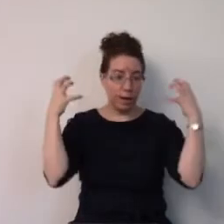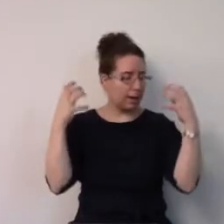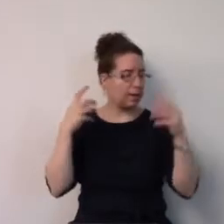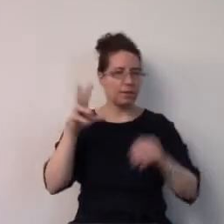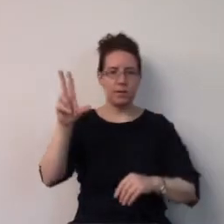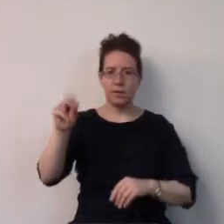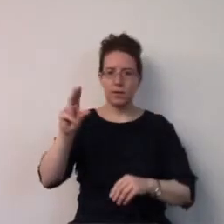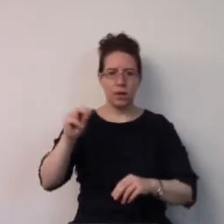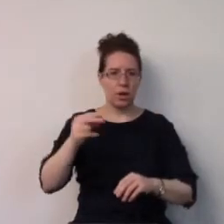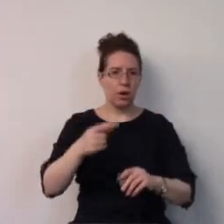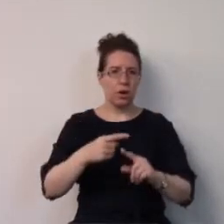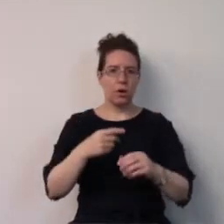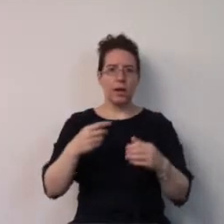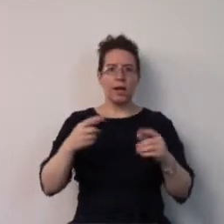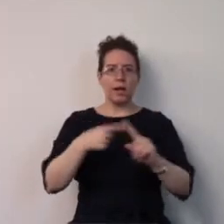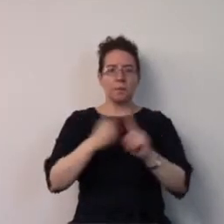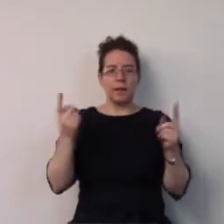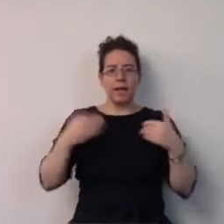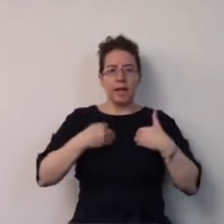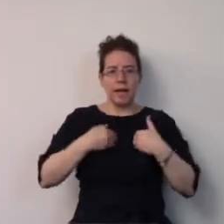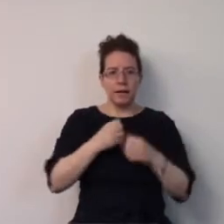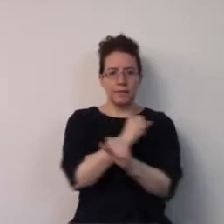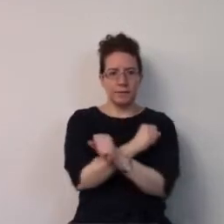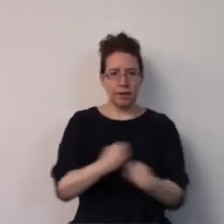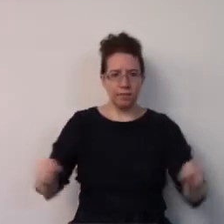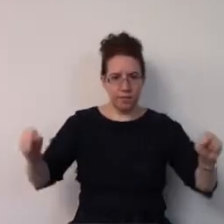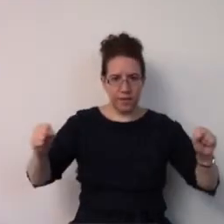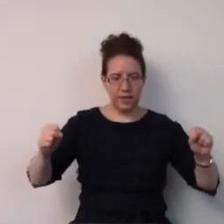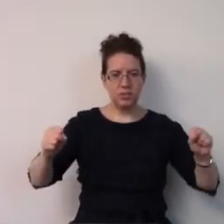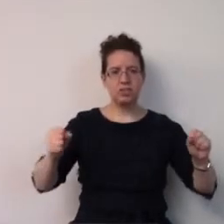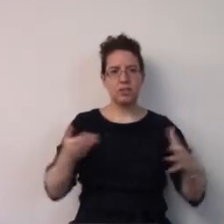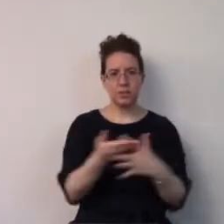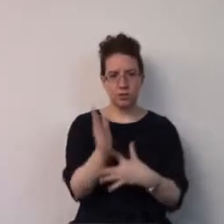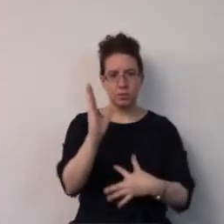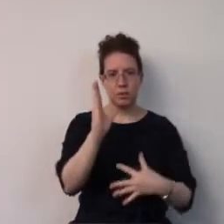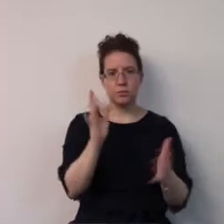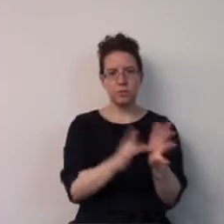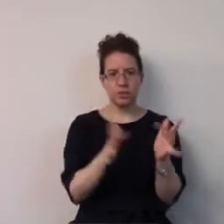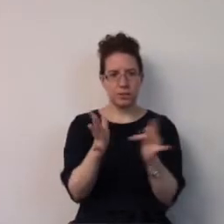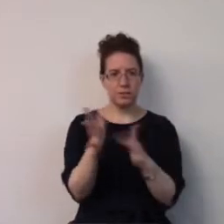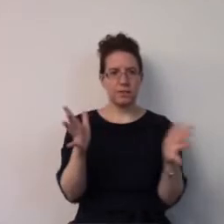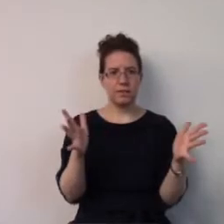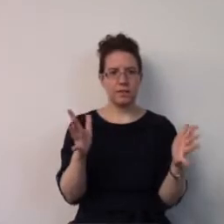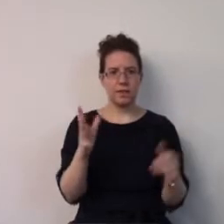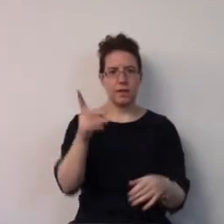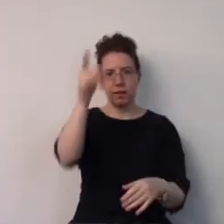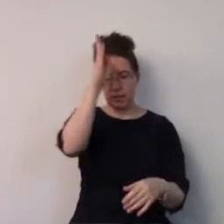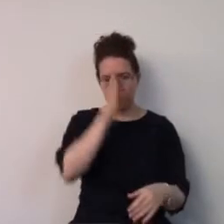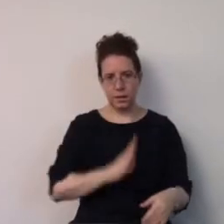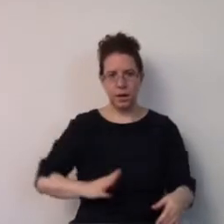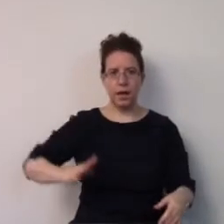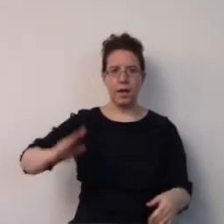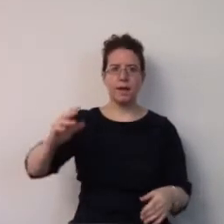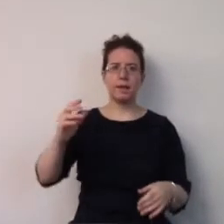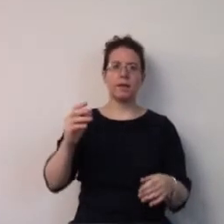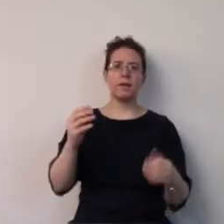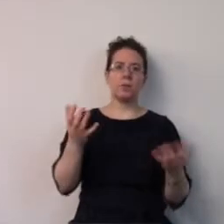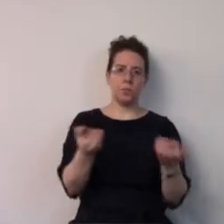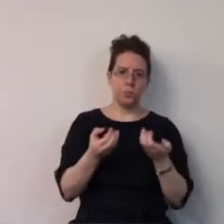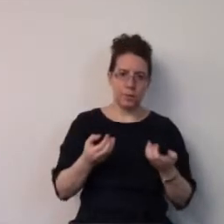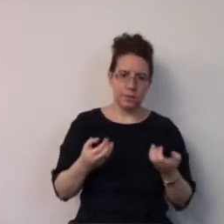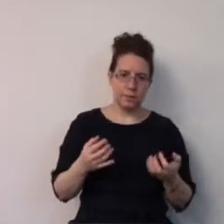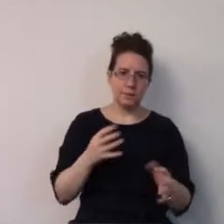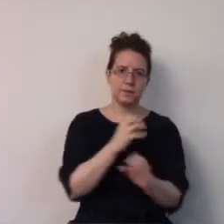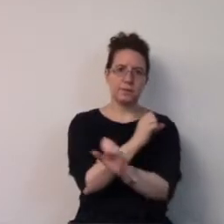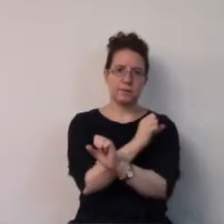Has appointed us to salvation. Yes. Therefore, we need to guard what he's done for us. Absolutely. God saved us so that we